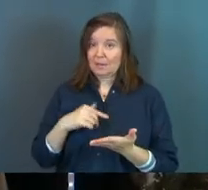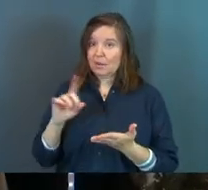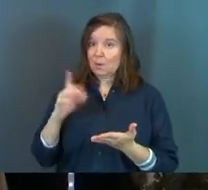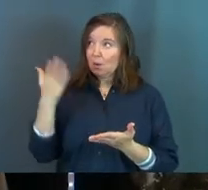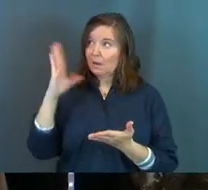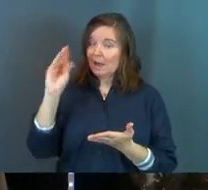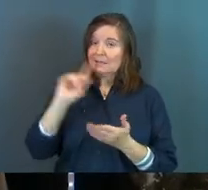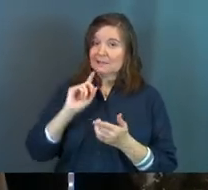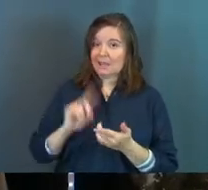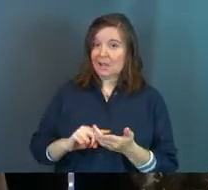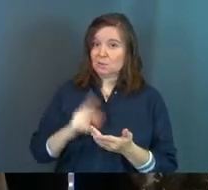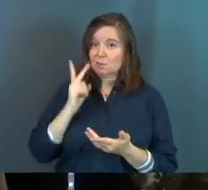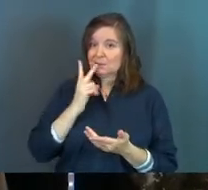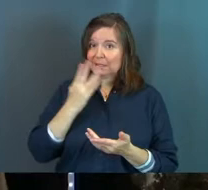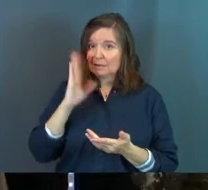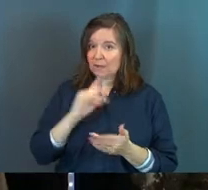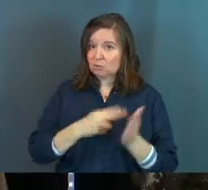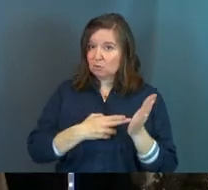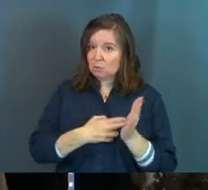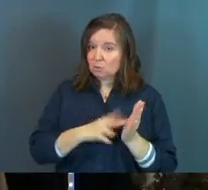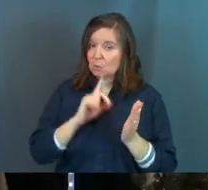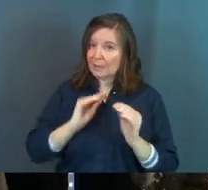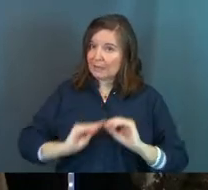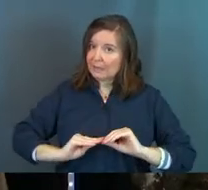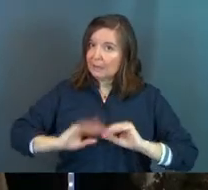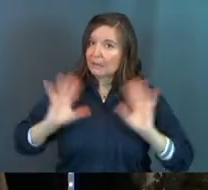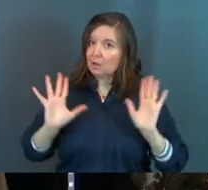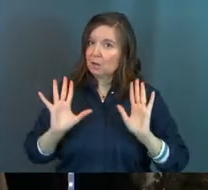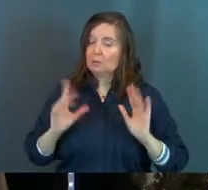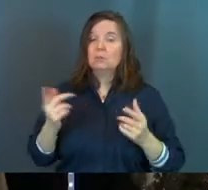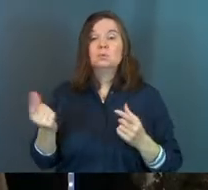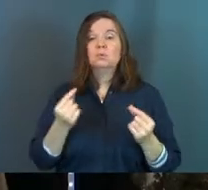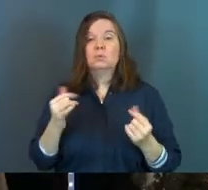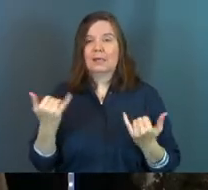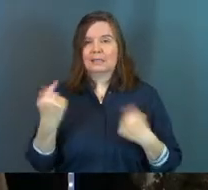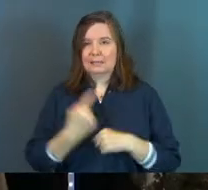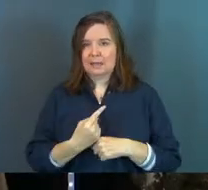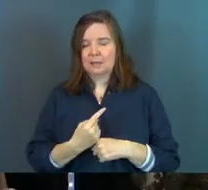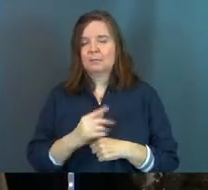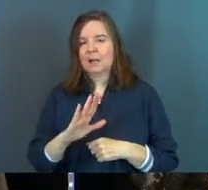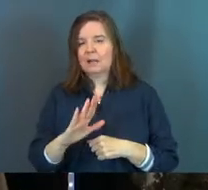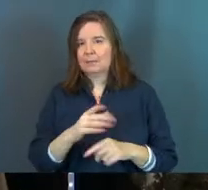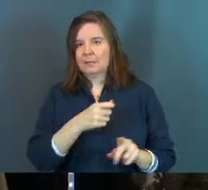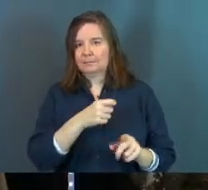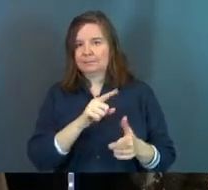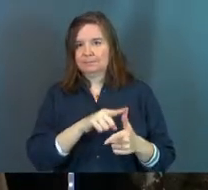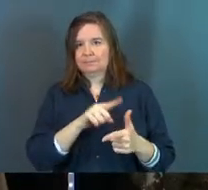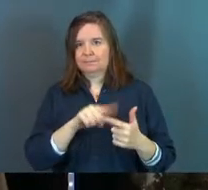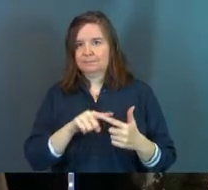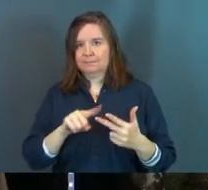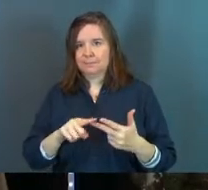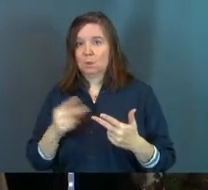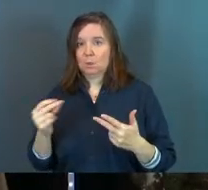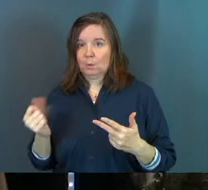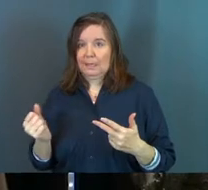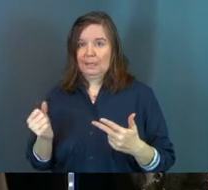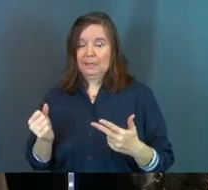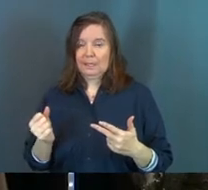hear God's answers and we see God's truth really, really clear. So we're going to do that today. Now, let me just hit these questions just very,